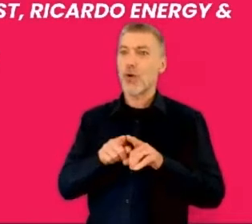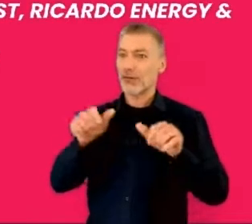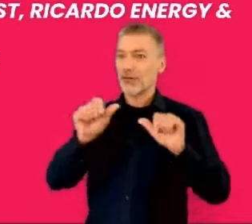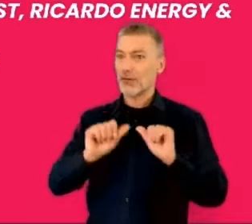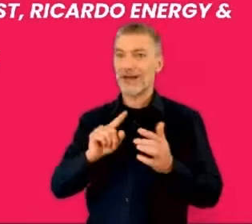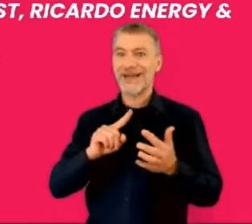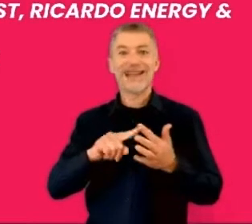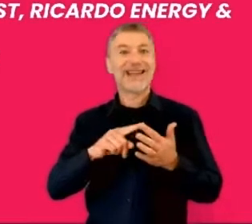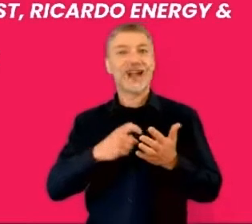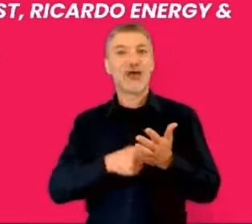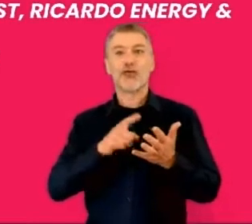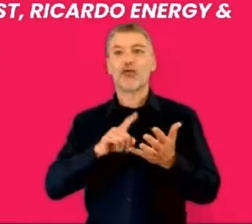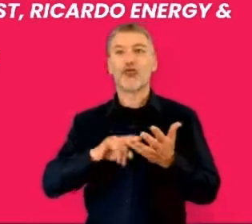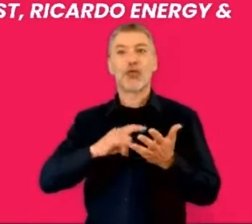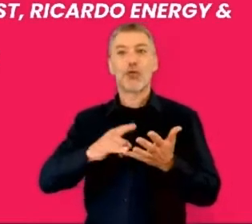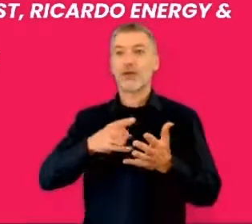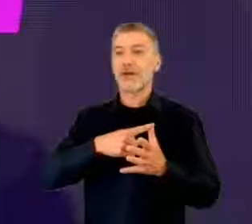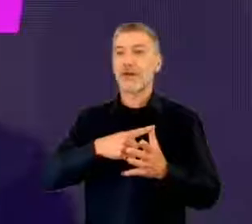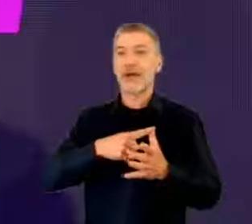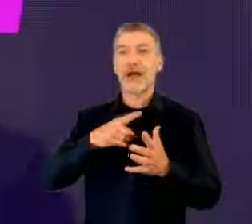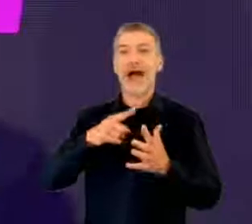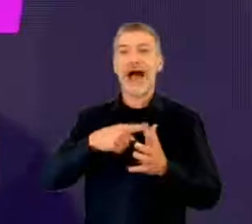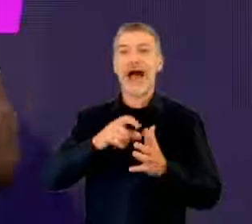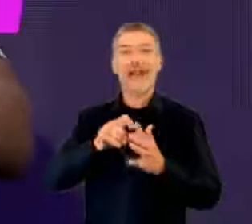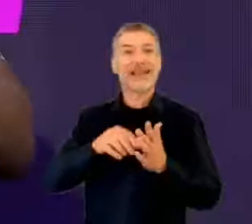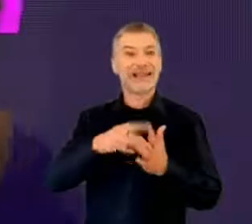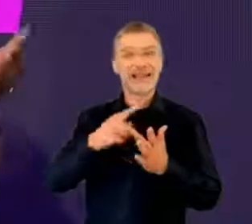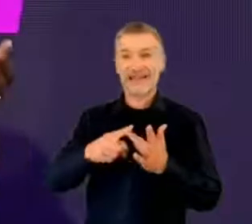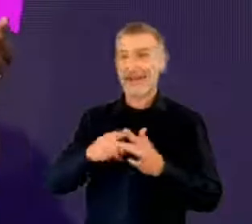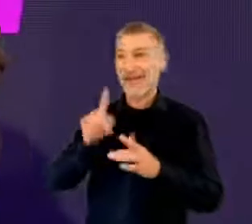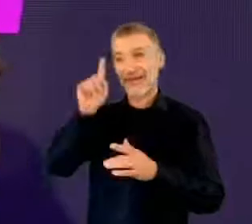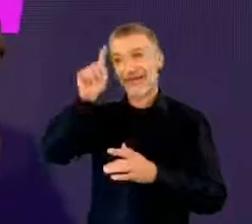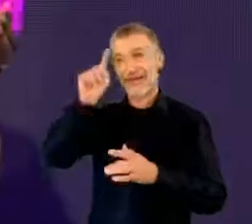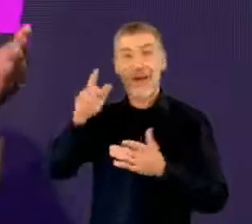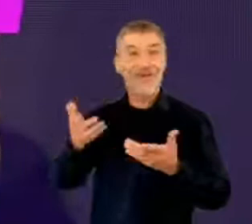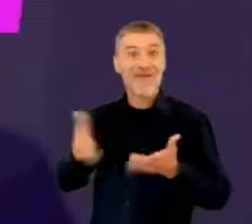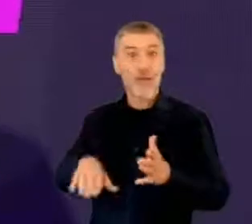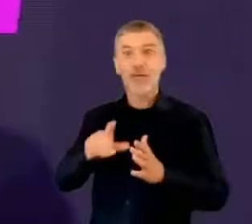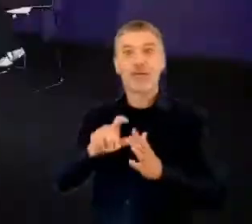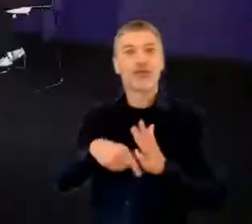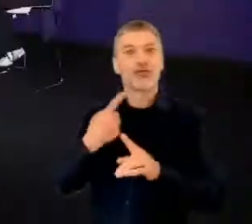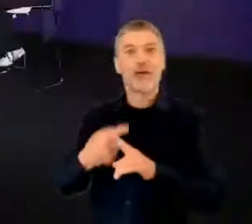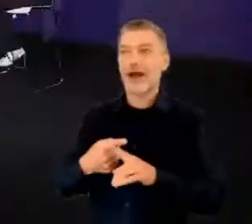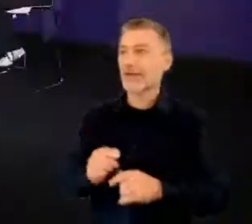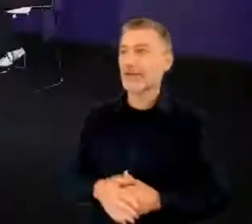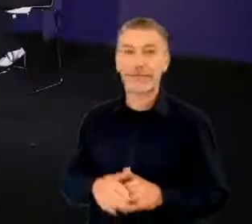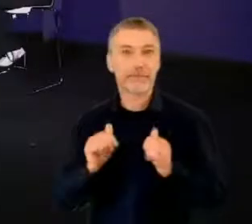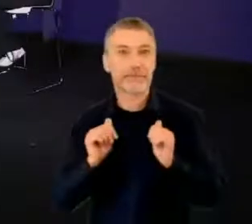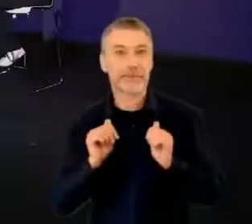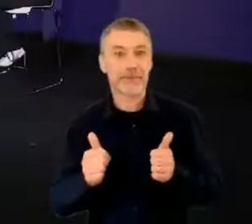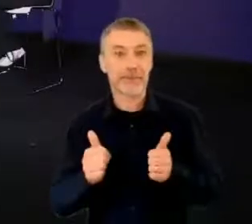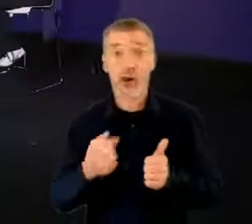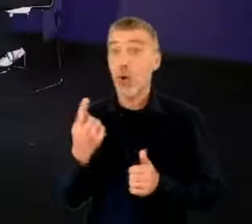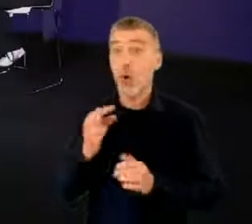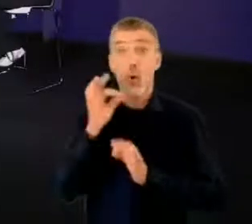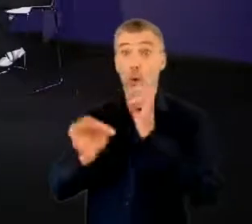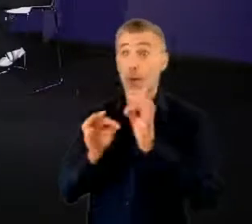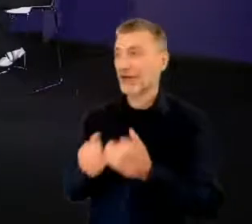an innovation engineer from Drax. And as ever, asking your questions, it's